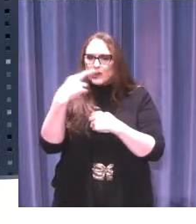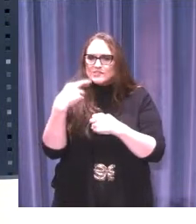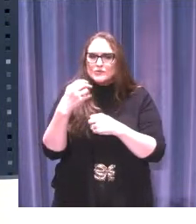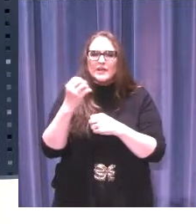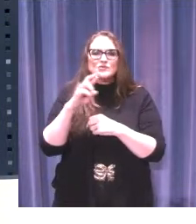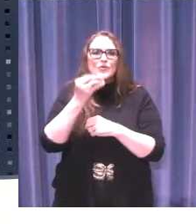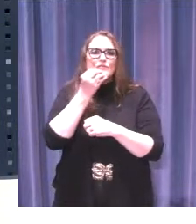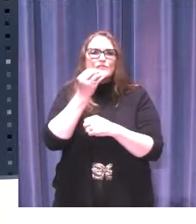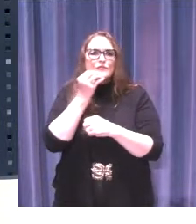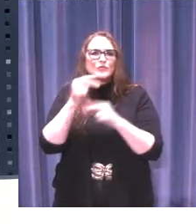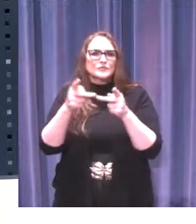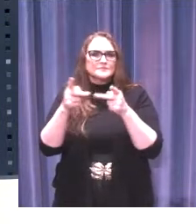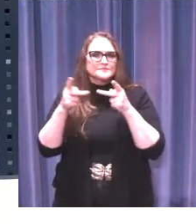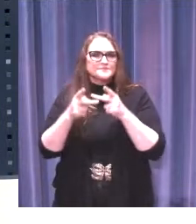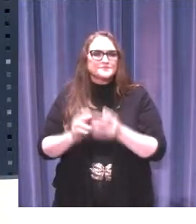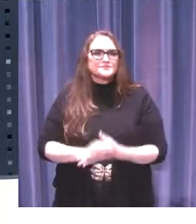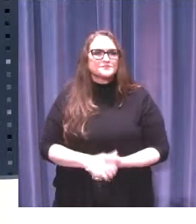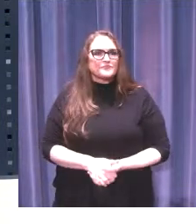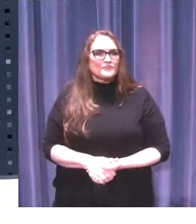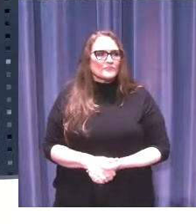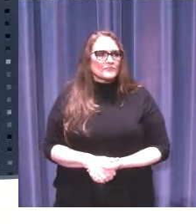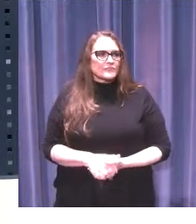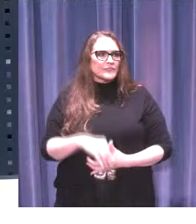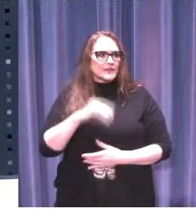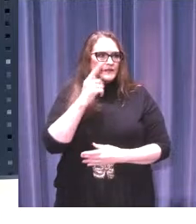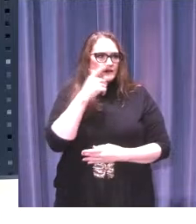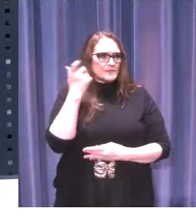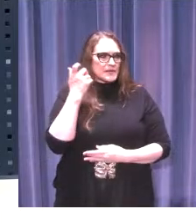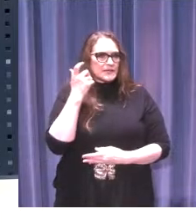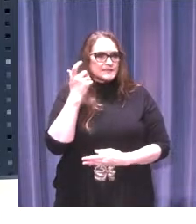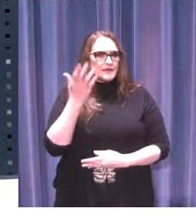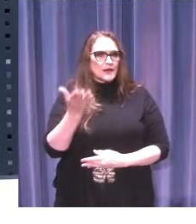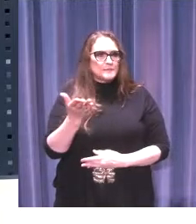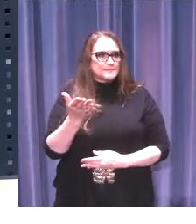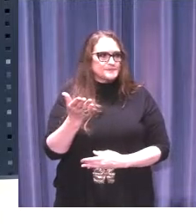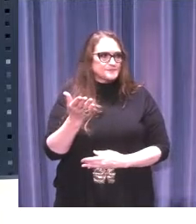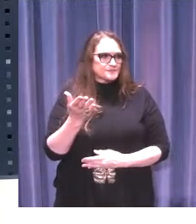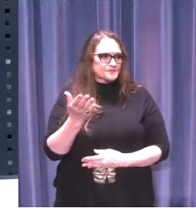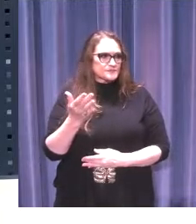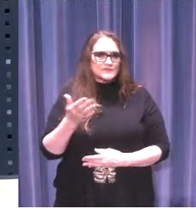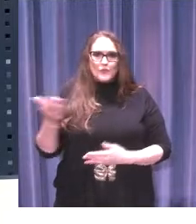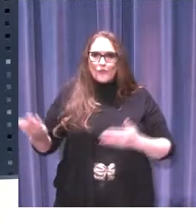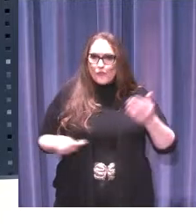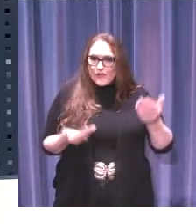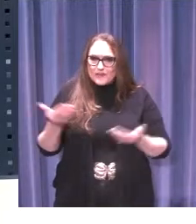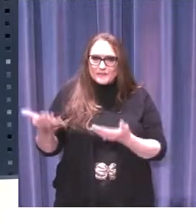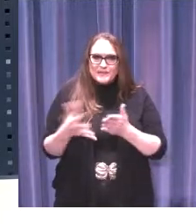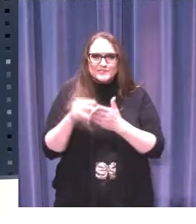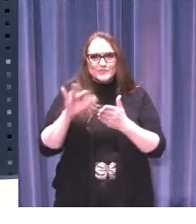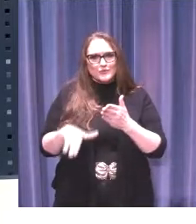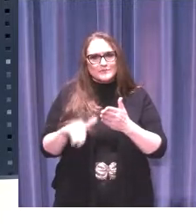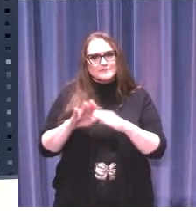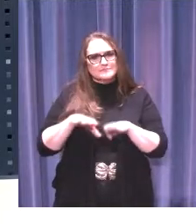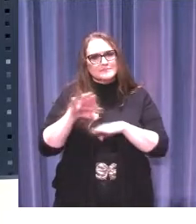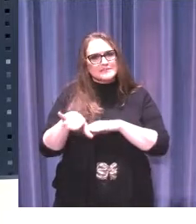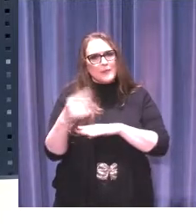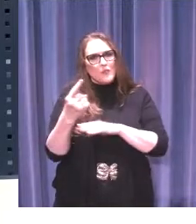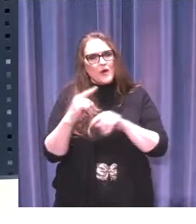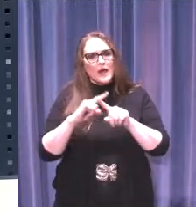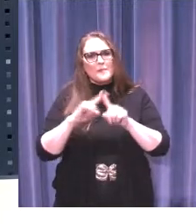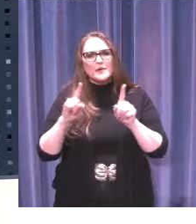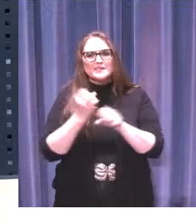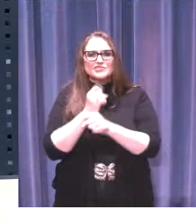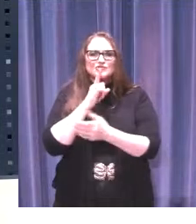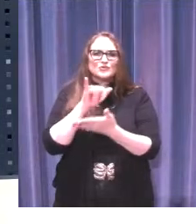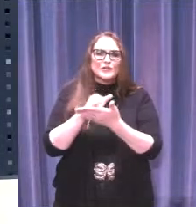or food facilities, because welcoming the students, that's step one, but then